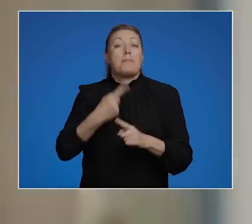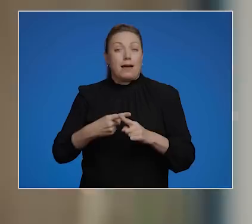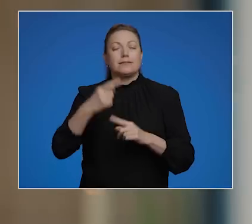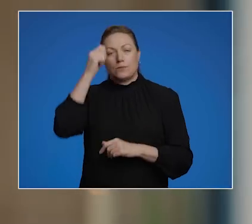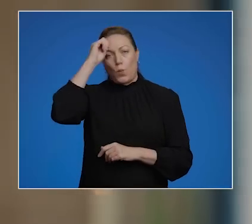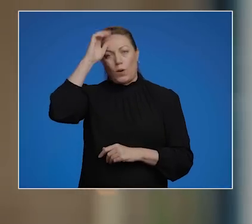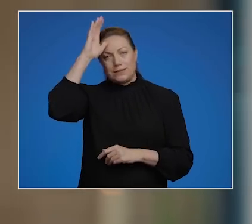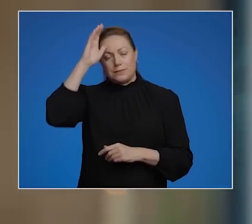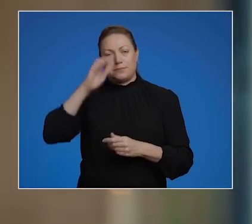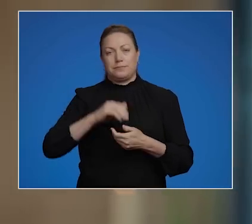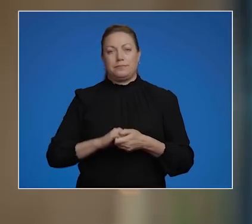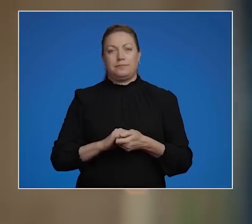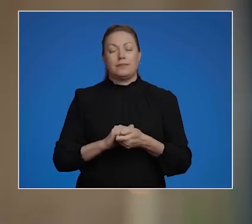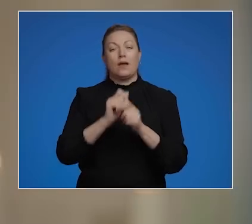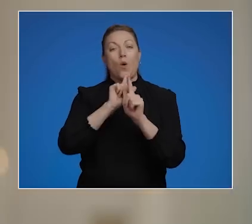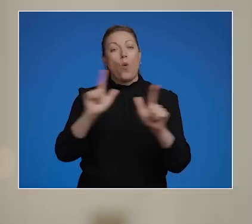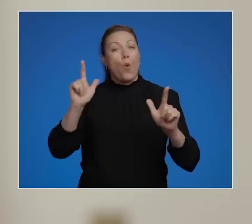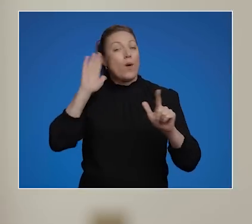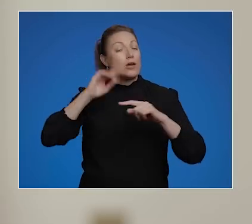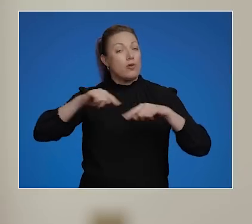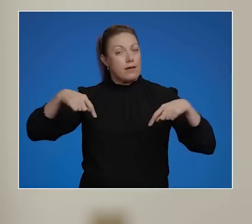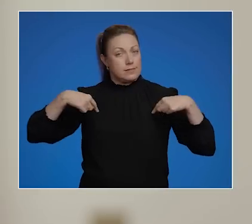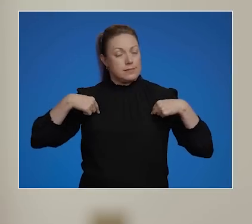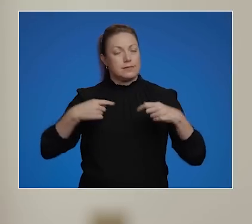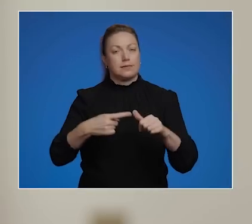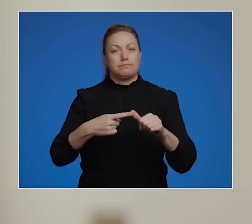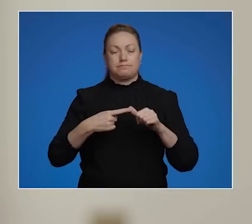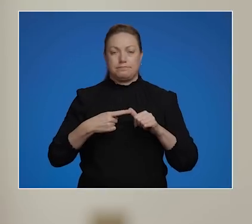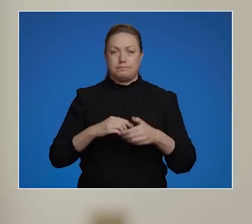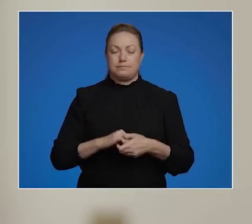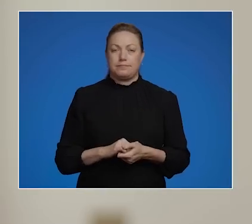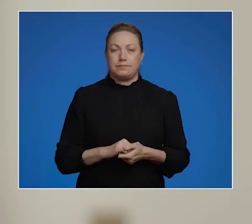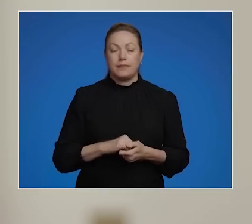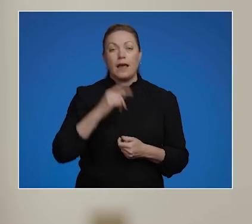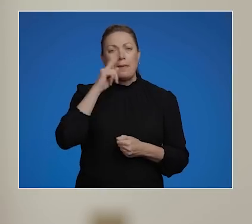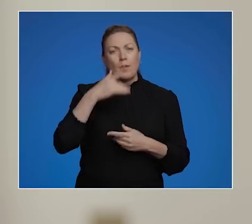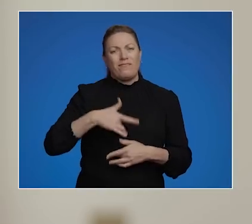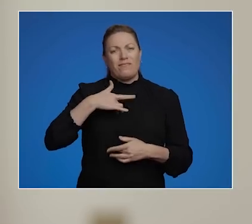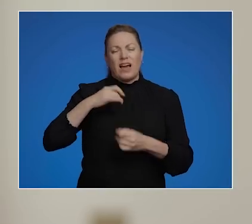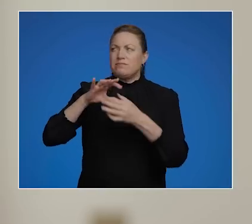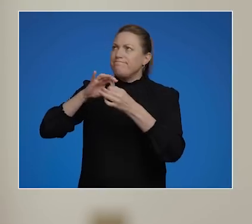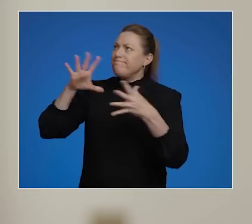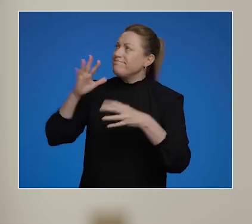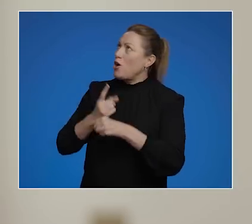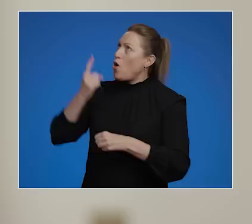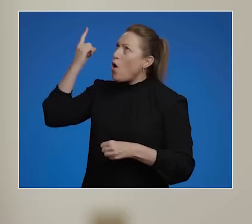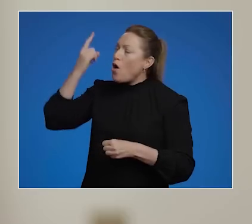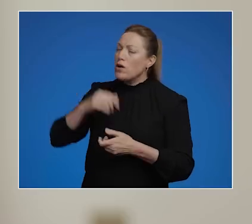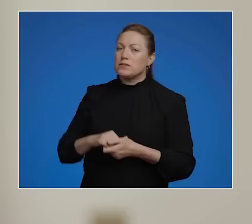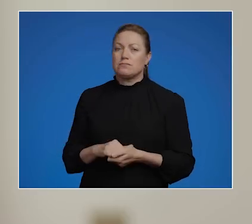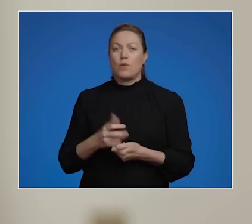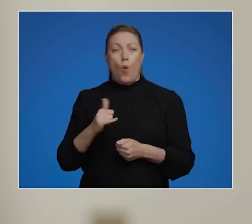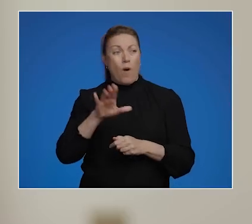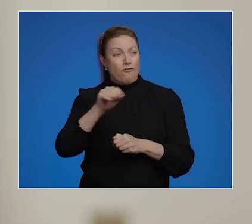us. Lord, hear our prayer. That those who feel abandoned by God or God's people will be touched and